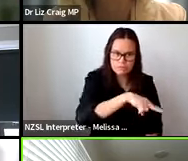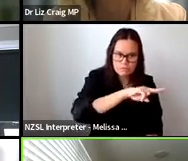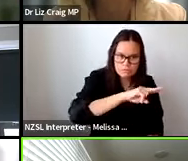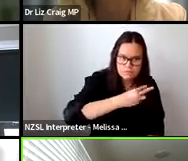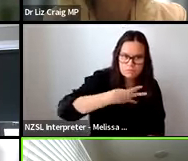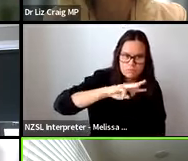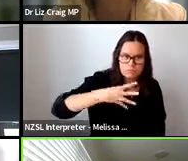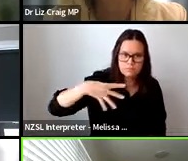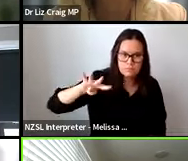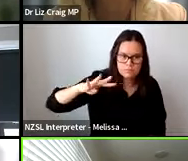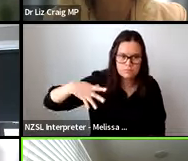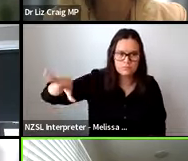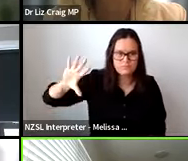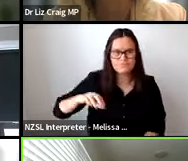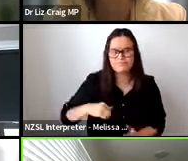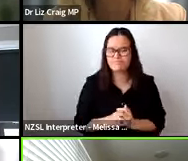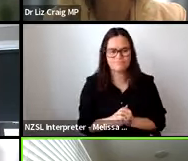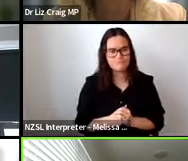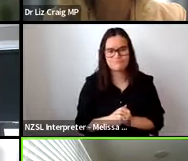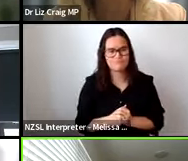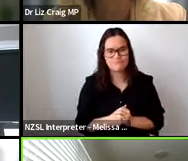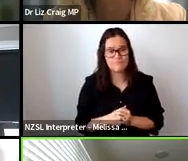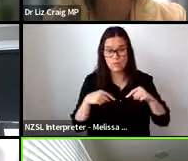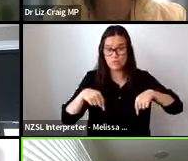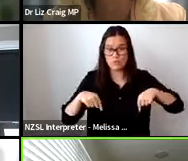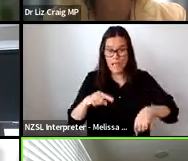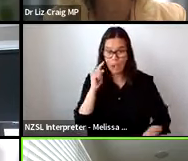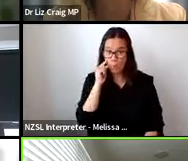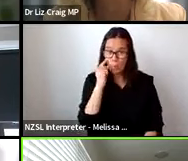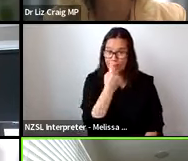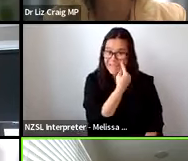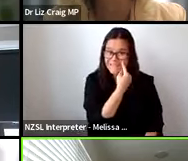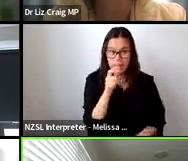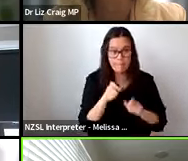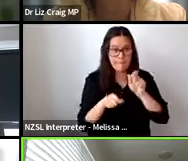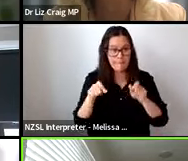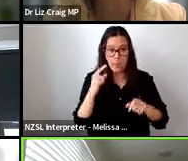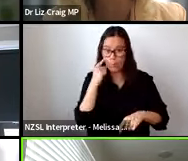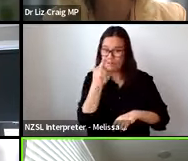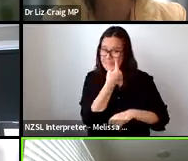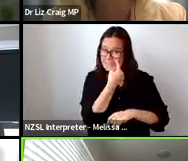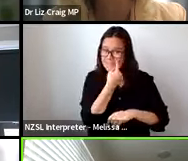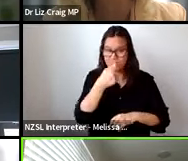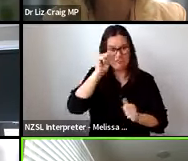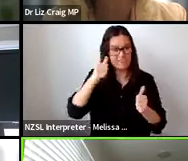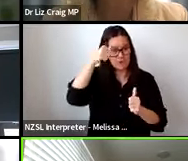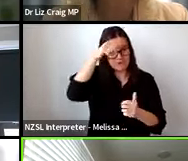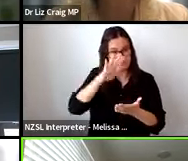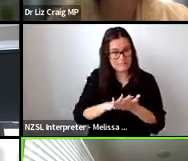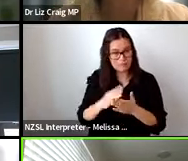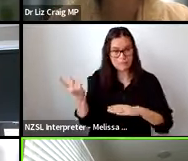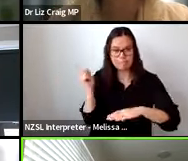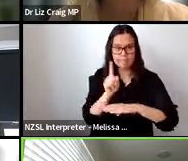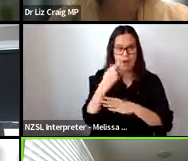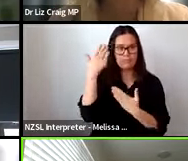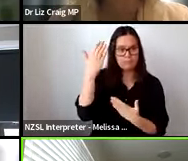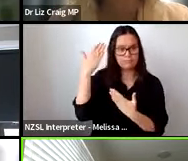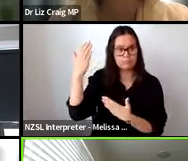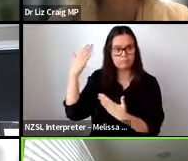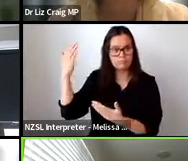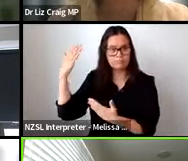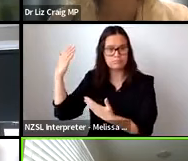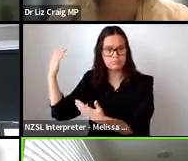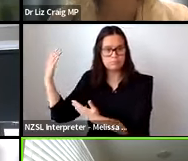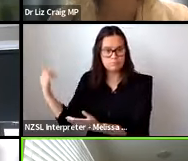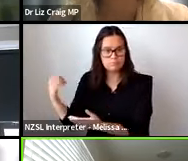legislation, like you're hearing from witness after witness, would achieve the goal of reducing or eliminating